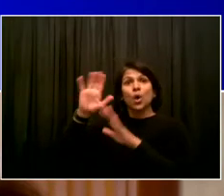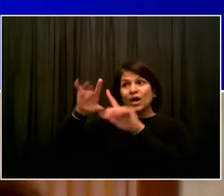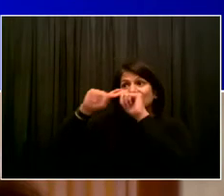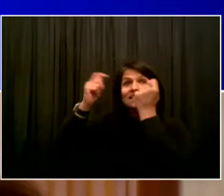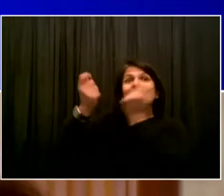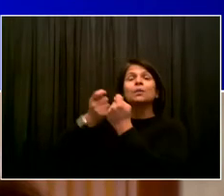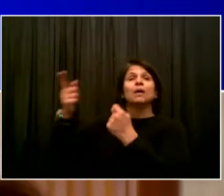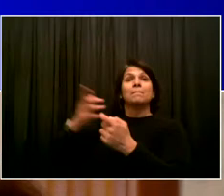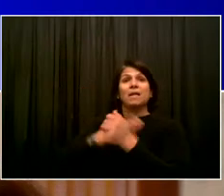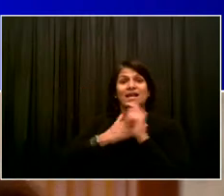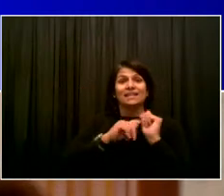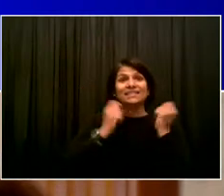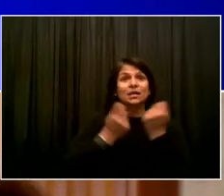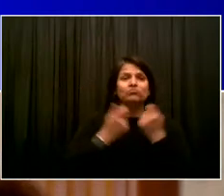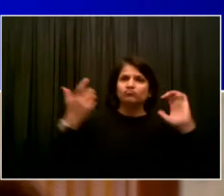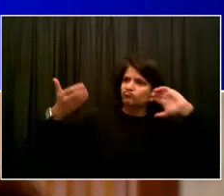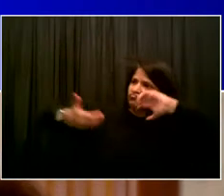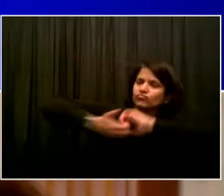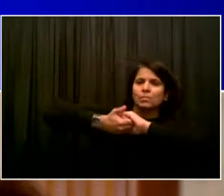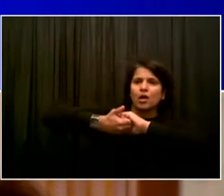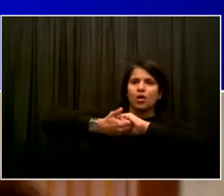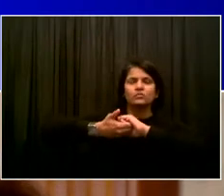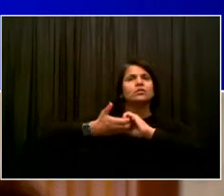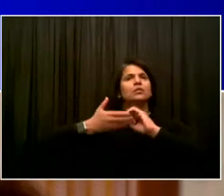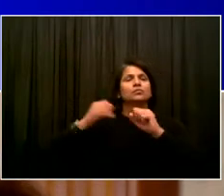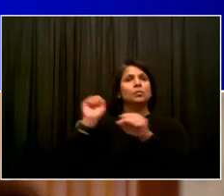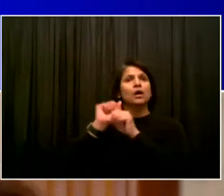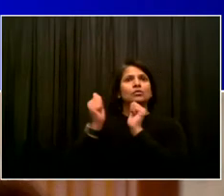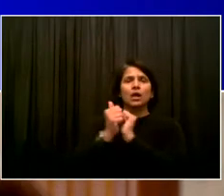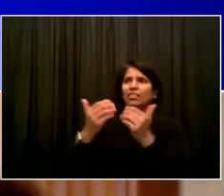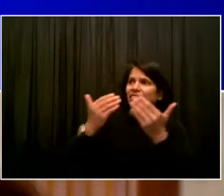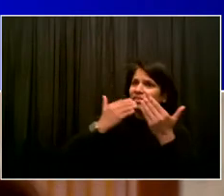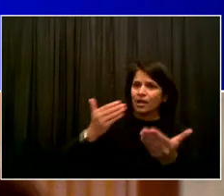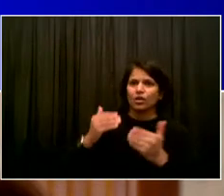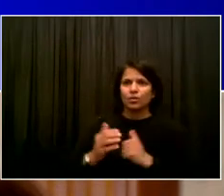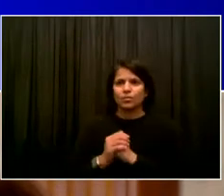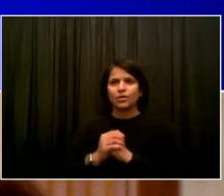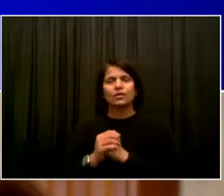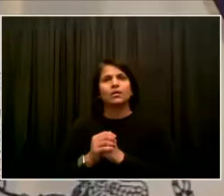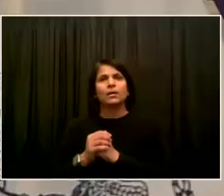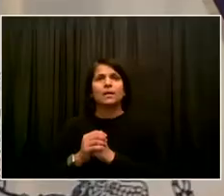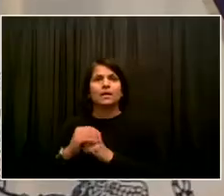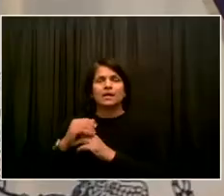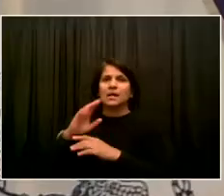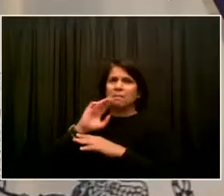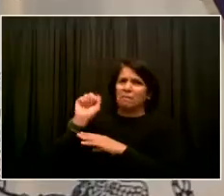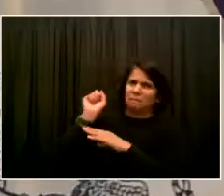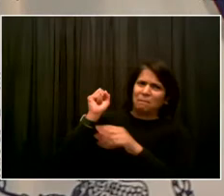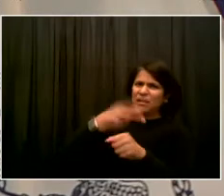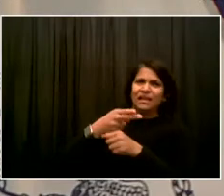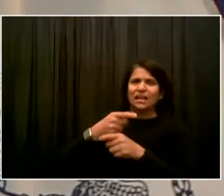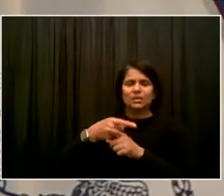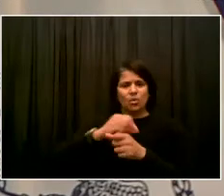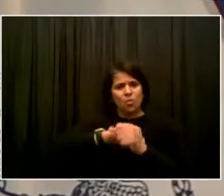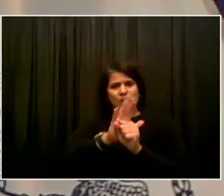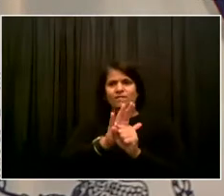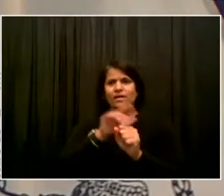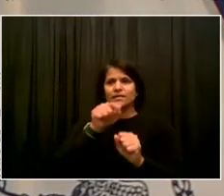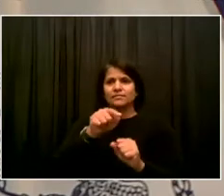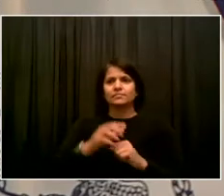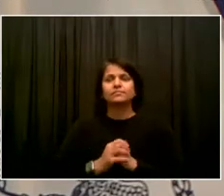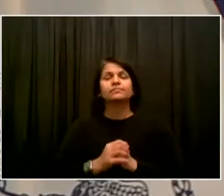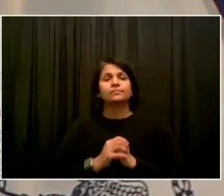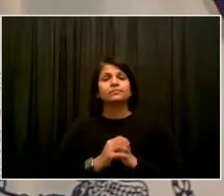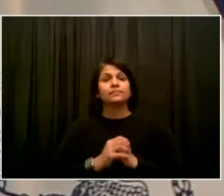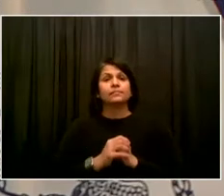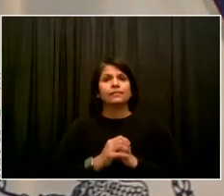together 100%. And very happy New Year to you. Thank you, Mayor. Now, everyone, as we said,